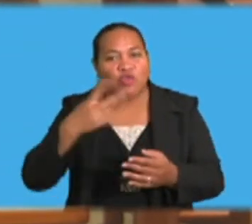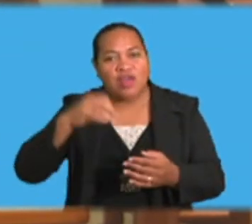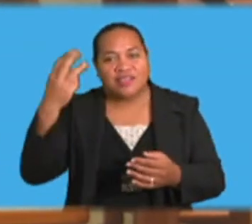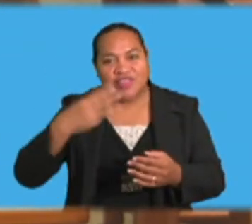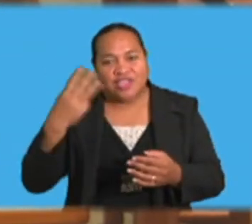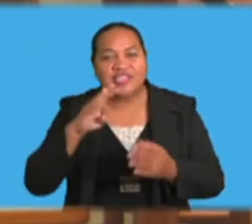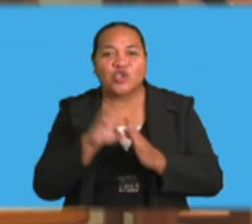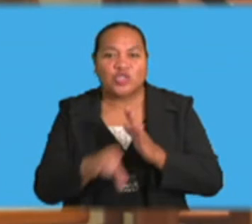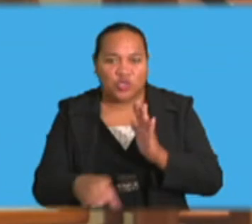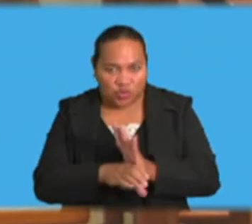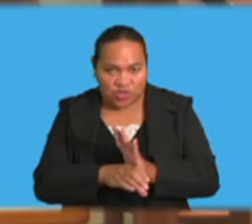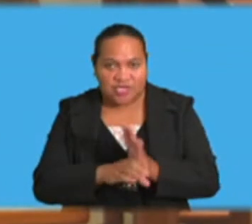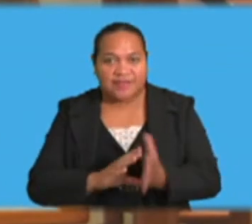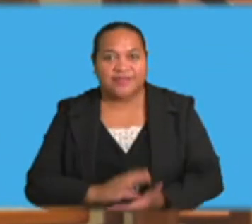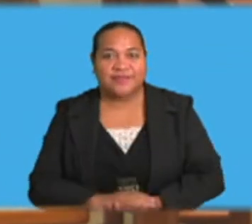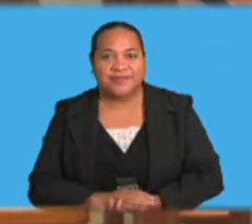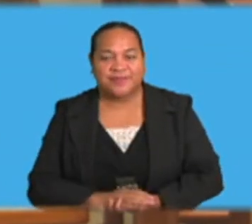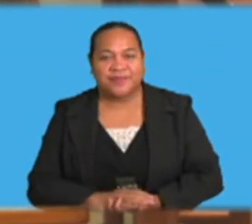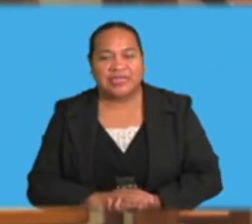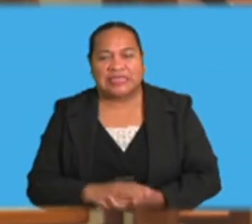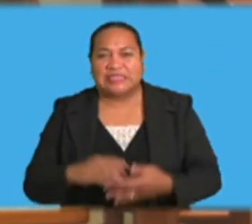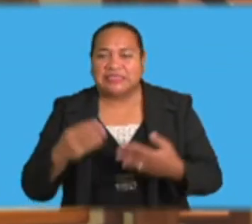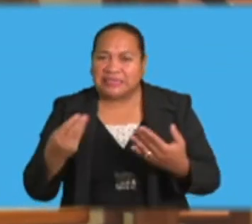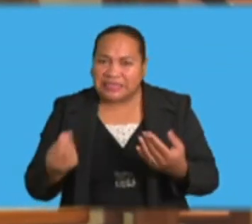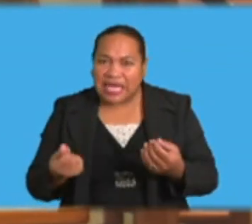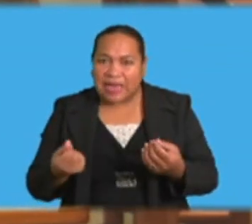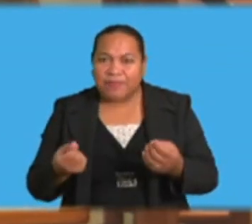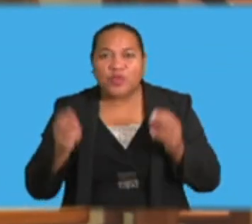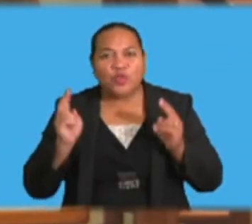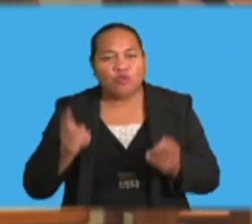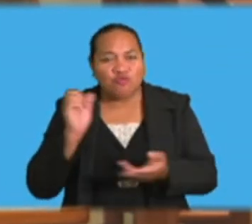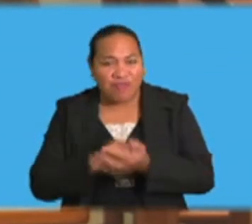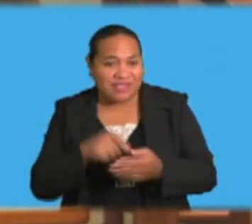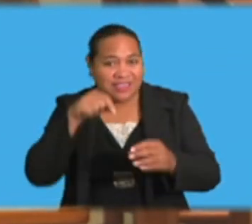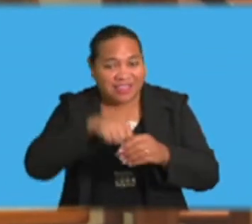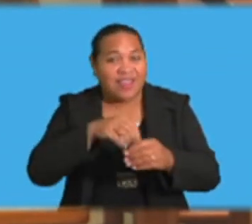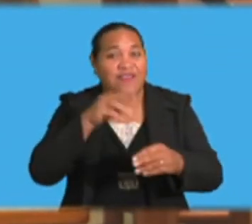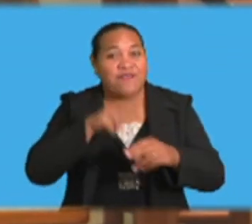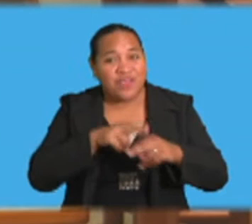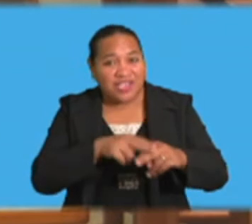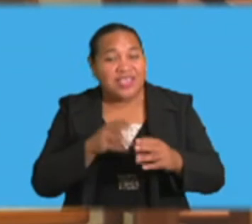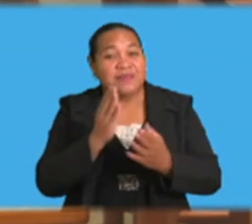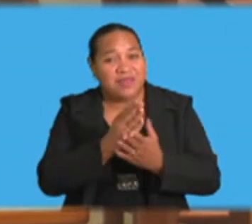Constitution. In fact, some of the human rights in the Fiji Bill of Rights are word for word